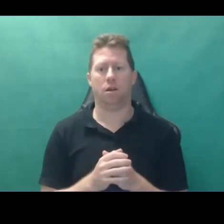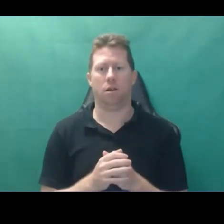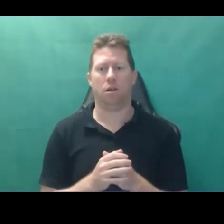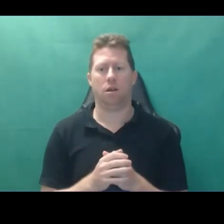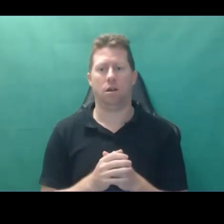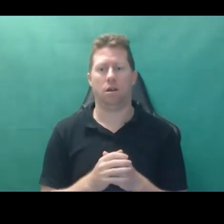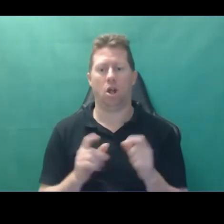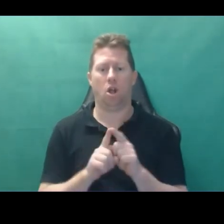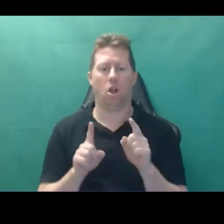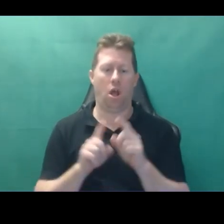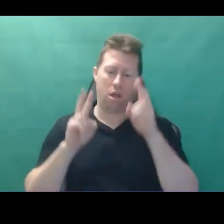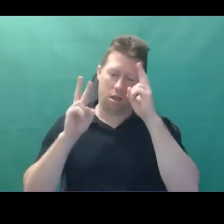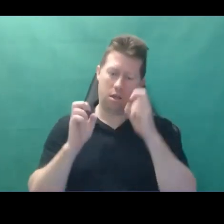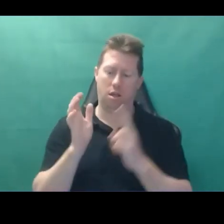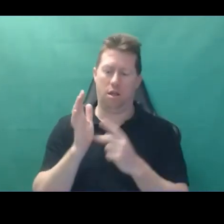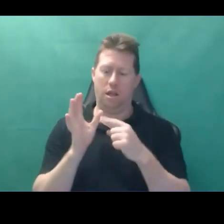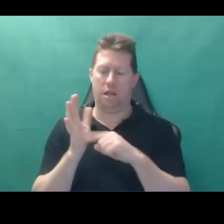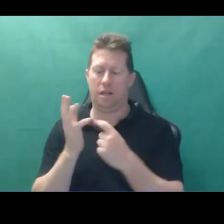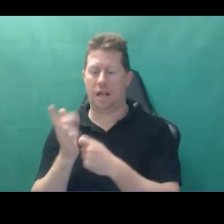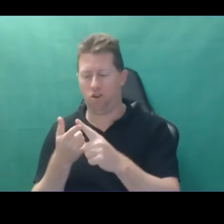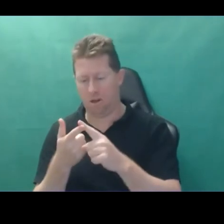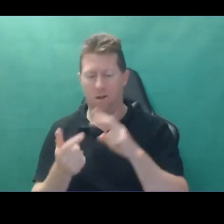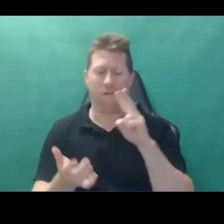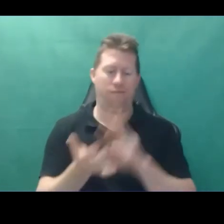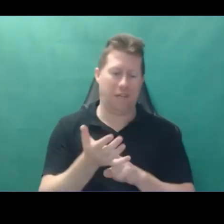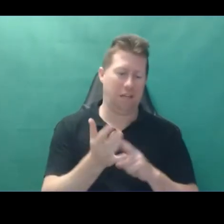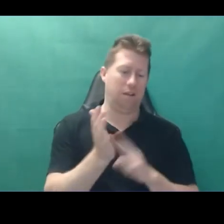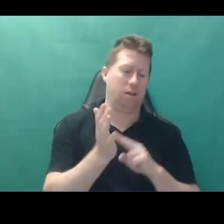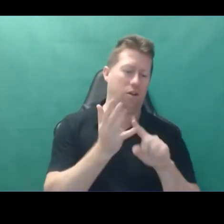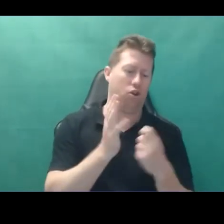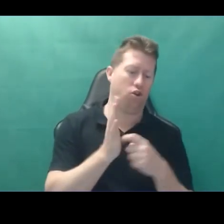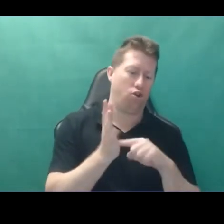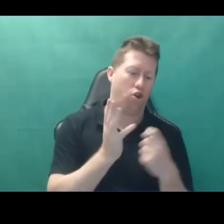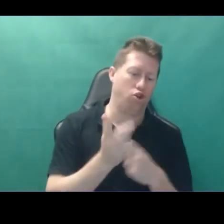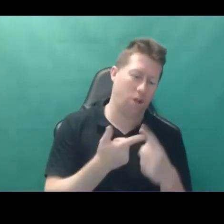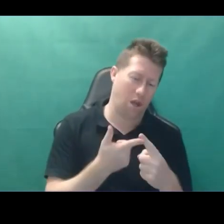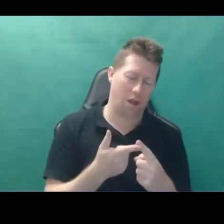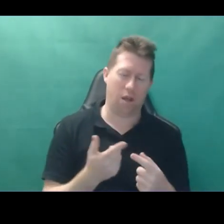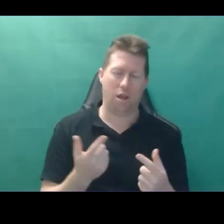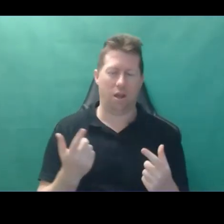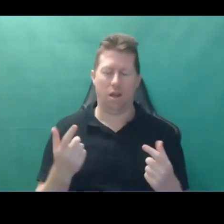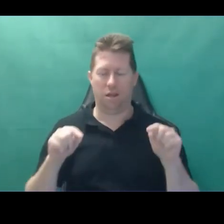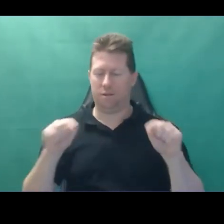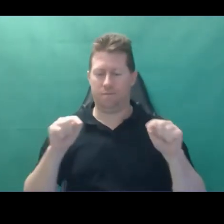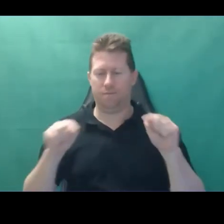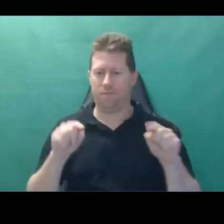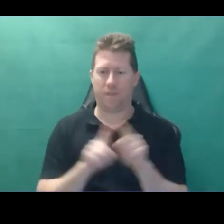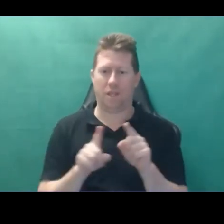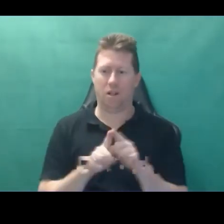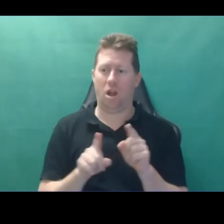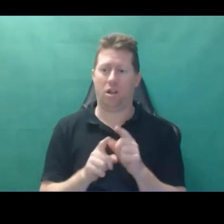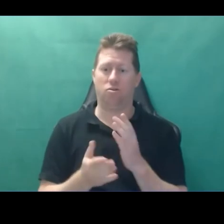it's a nature to nurture pendulum that people that we were against essentialism, you know, that there was no essence. And